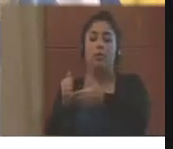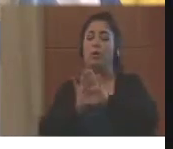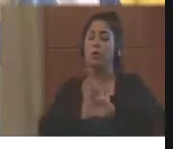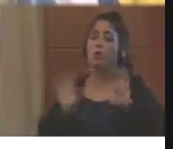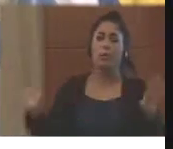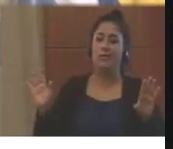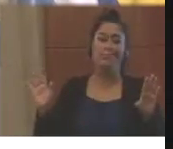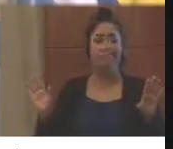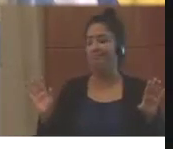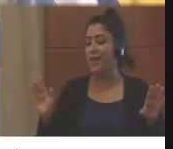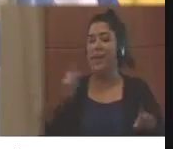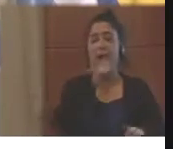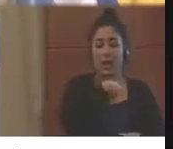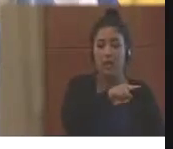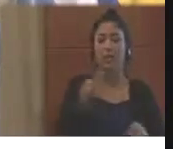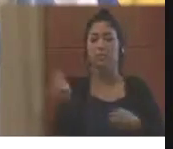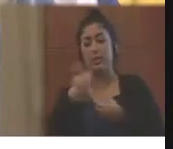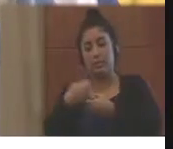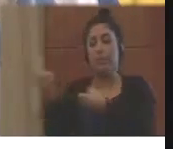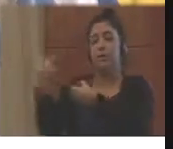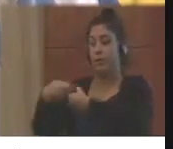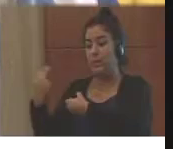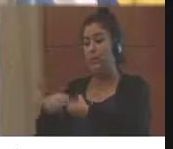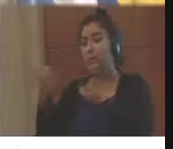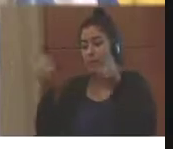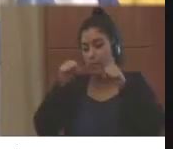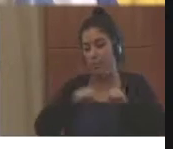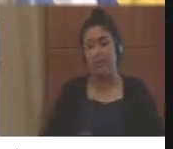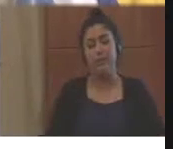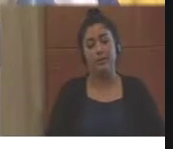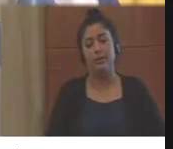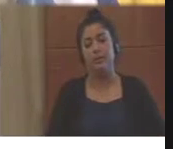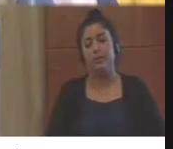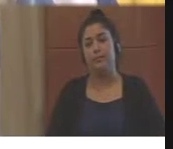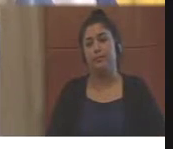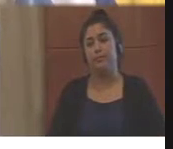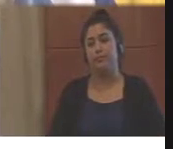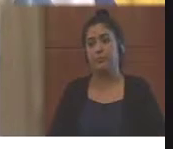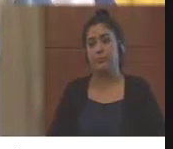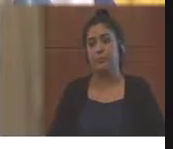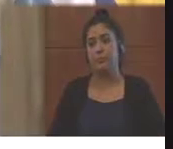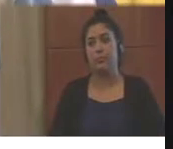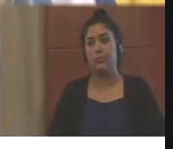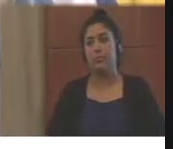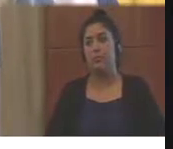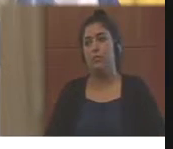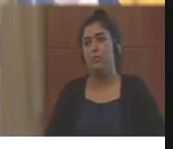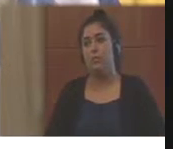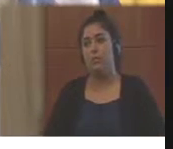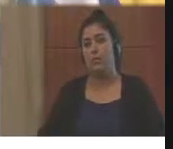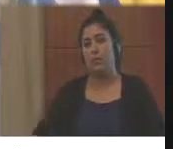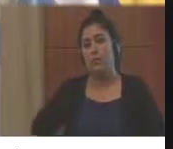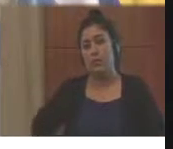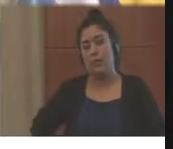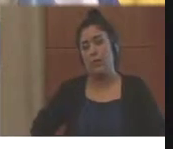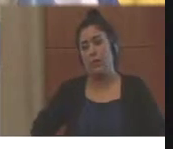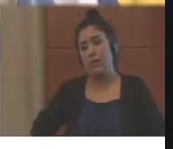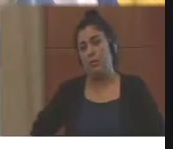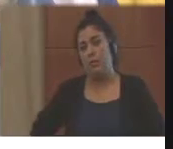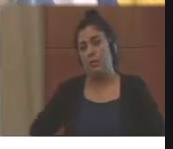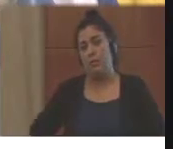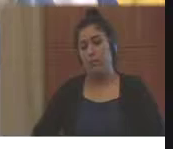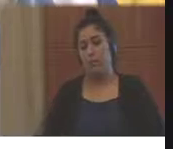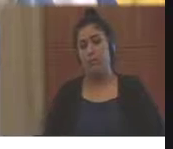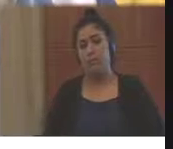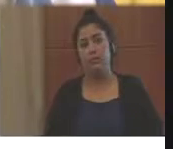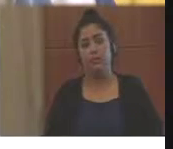civil society and gender. Only in surfacing as protagonists can grassroots women's